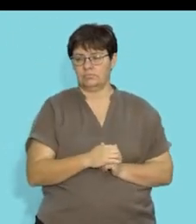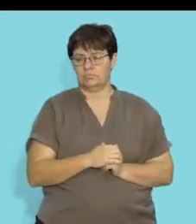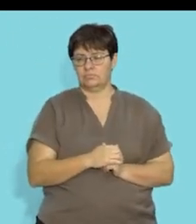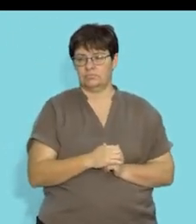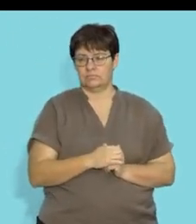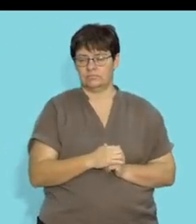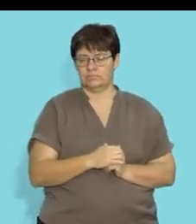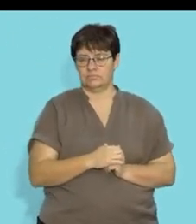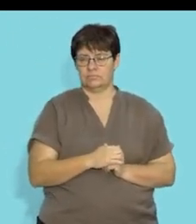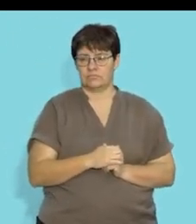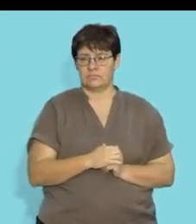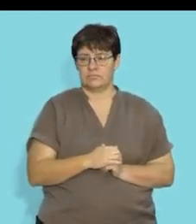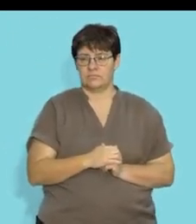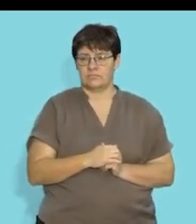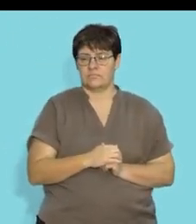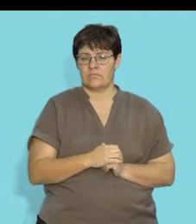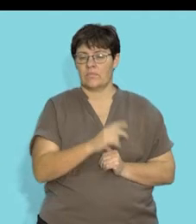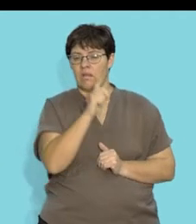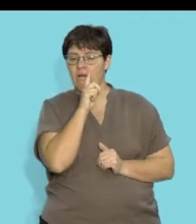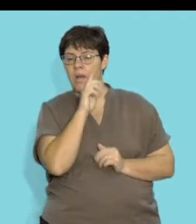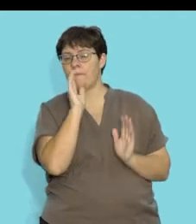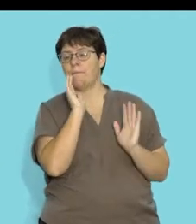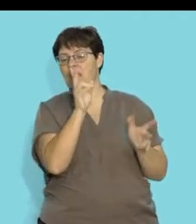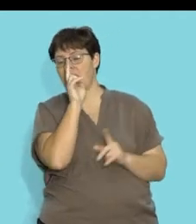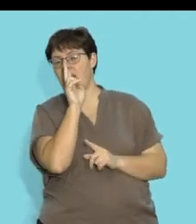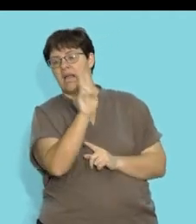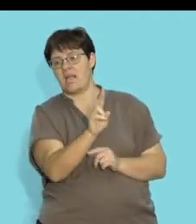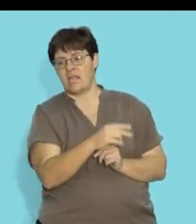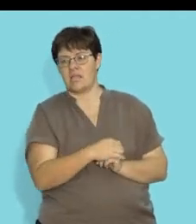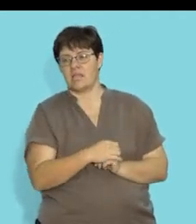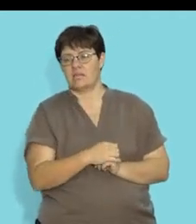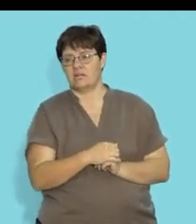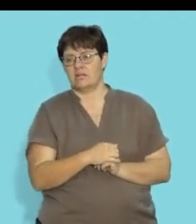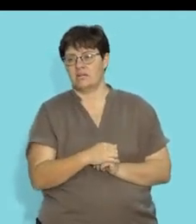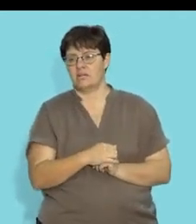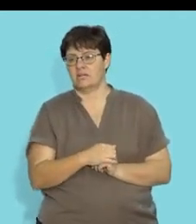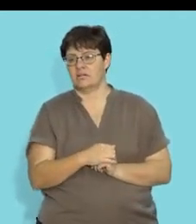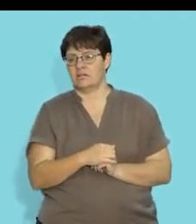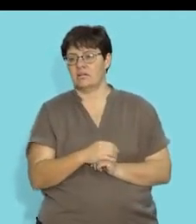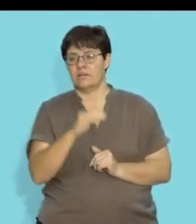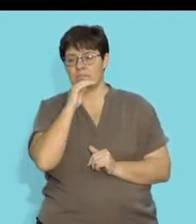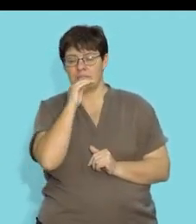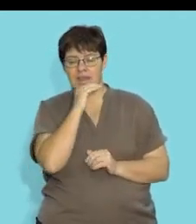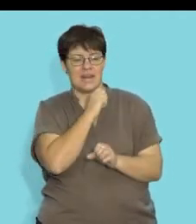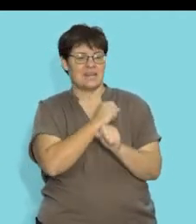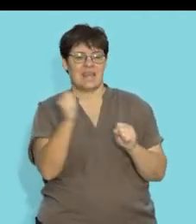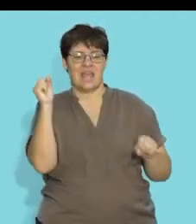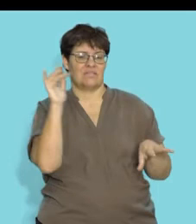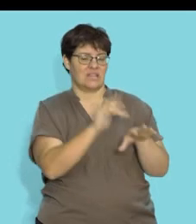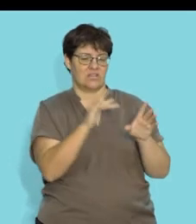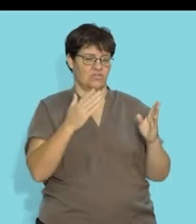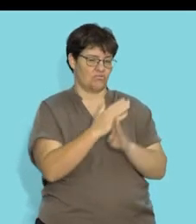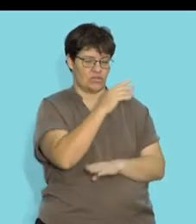something of that sort, right? So you can already see that the horizontal asymptote, it means that it